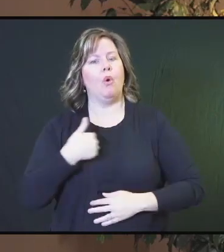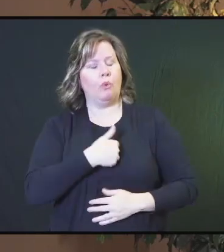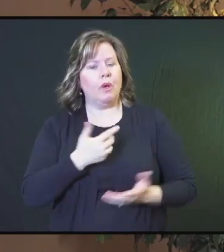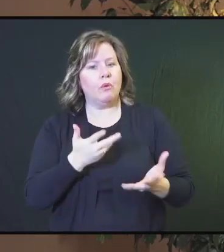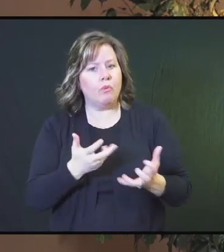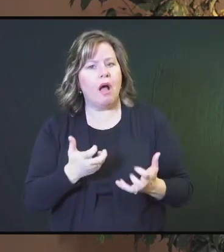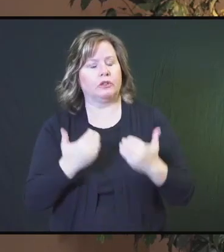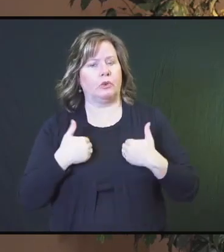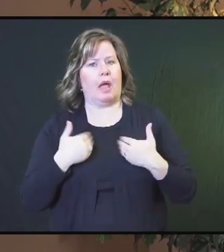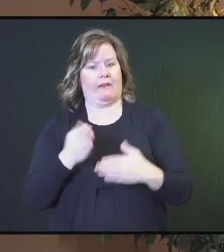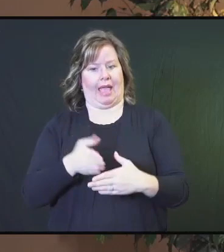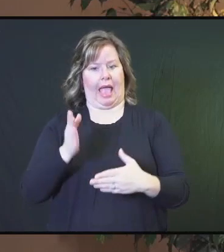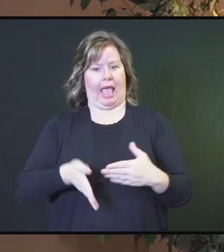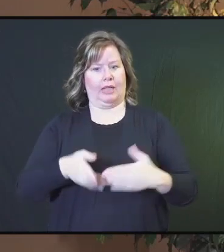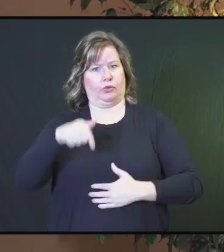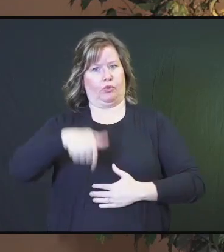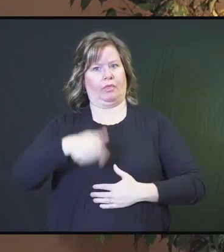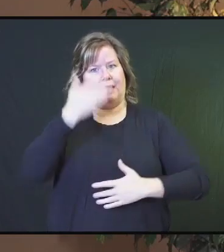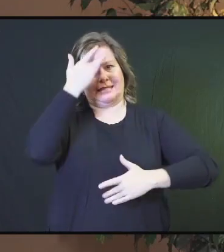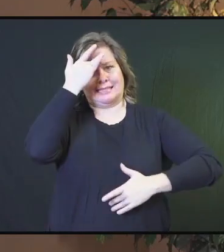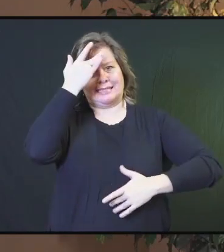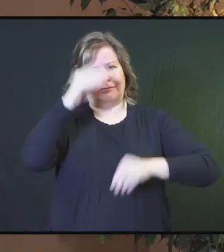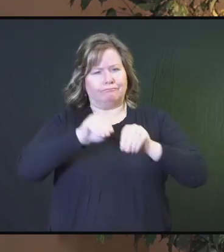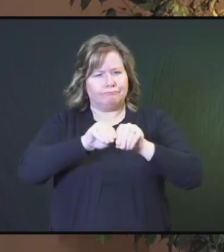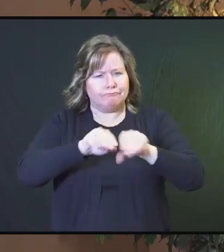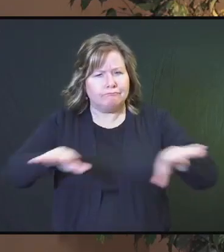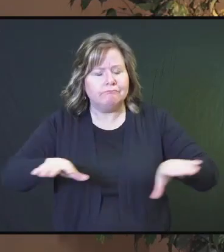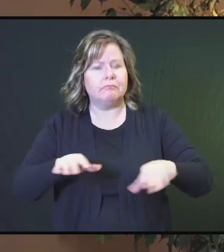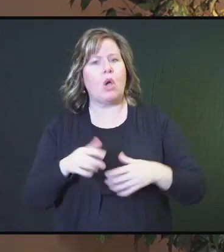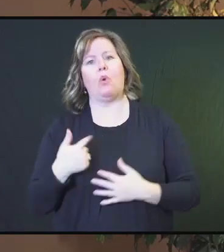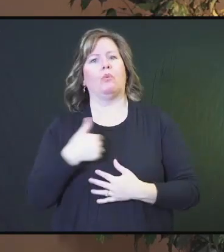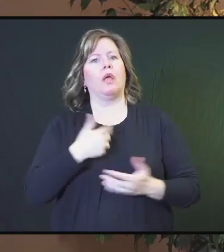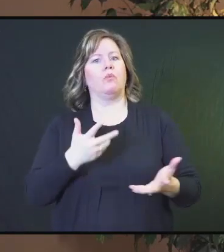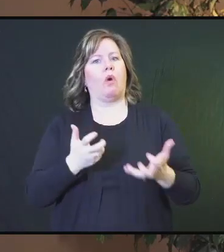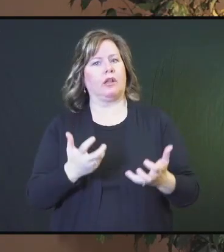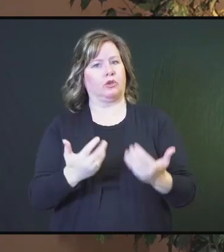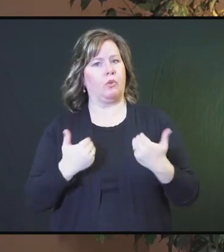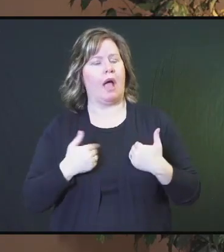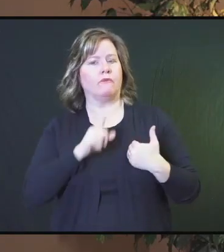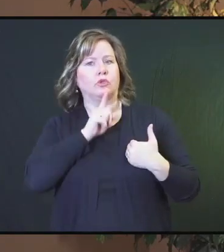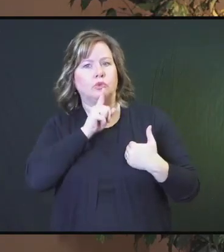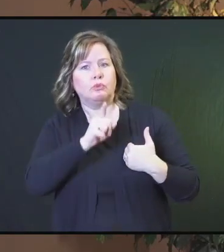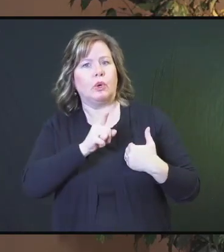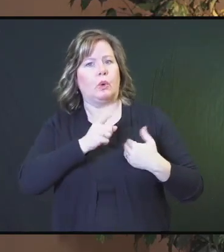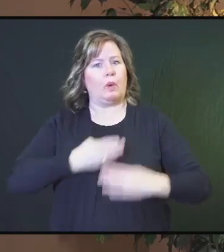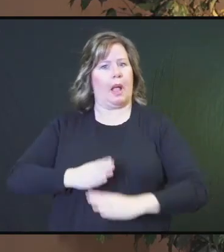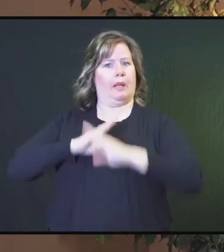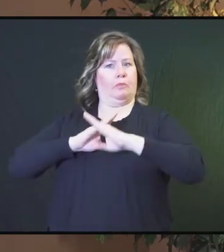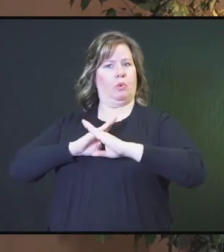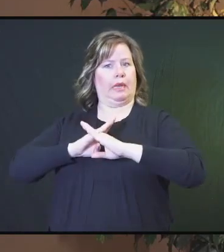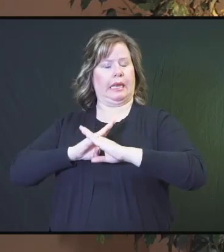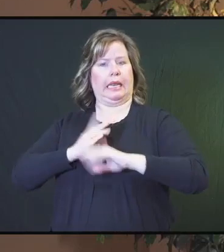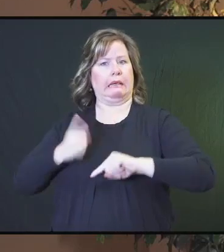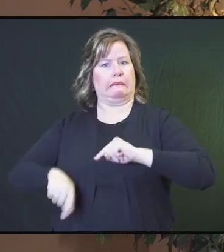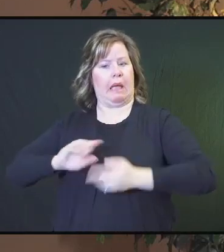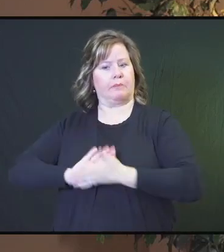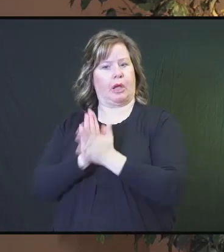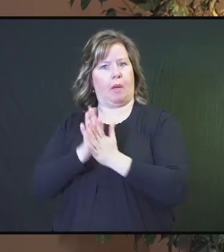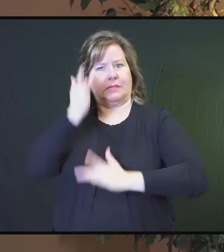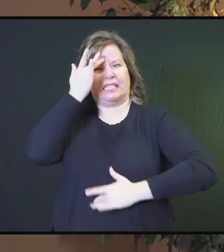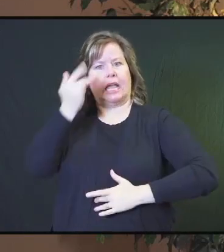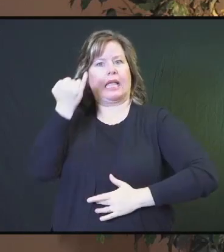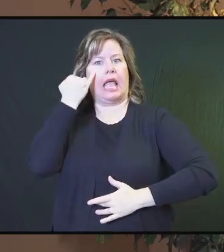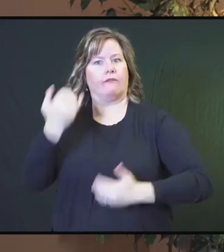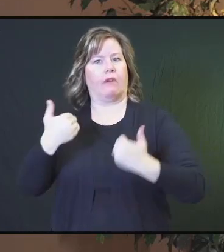end to this and create true herd immunity without endangering people's lives. There are a number of trials underway